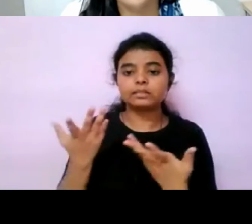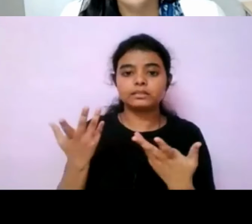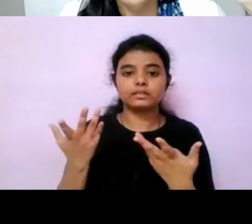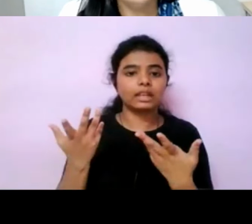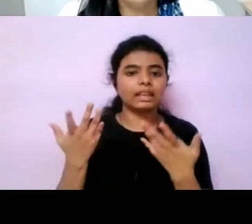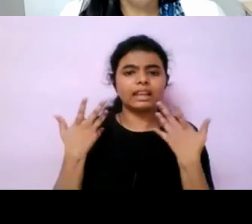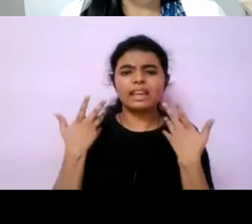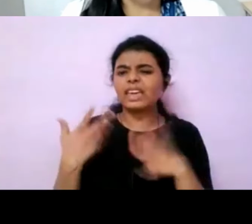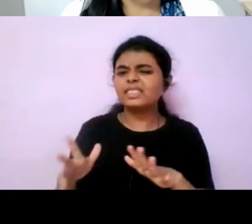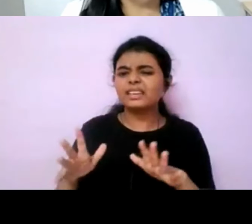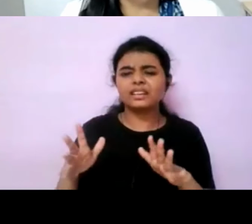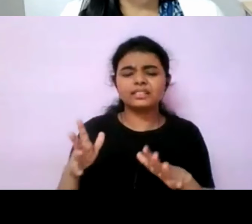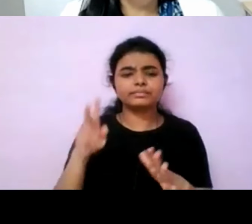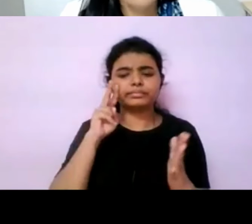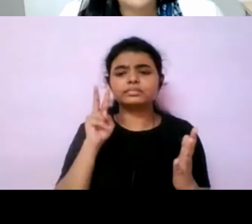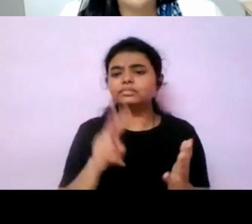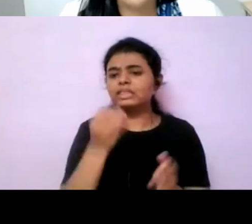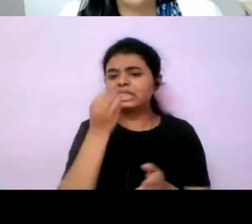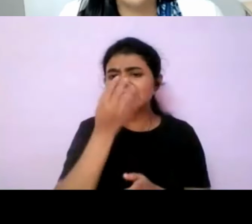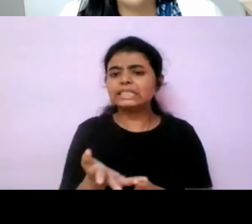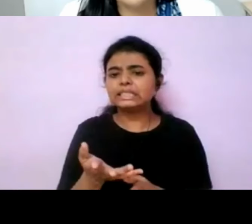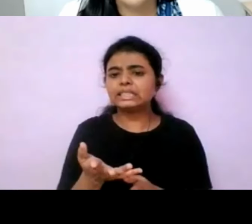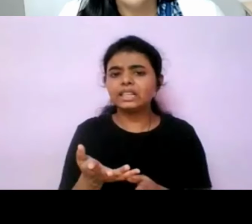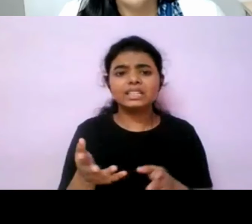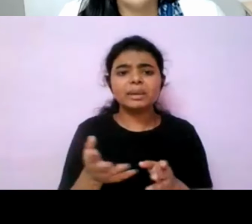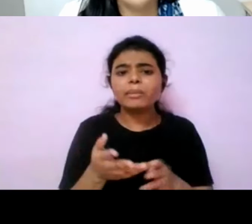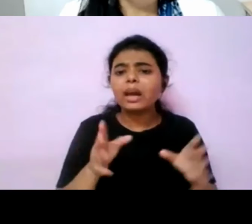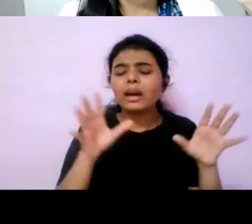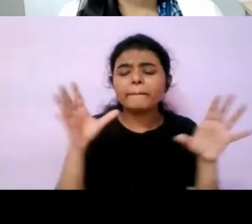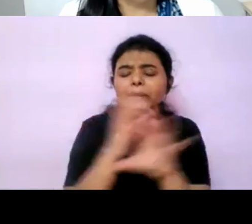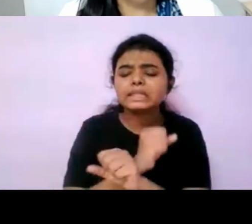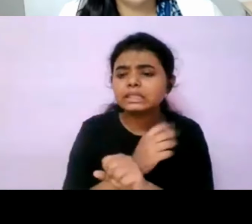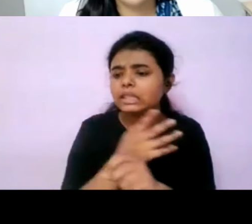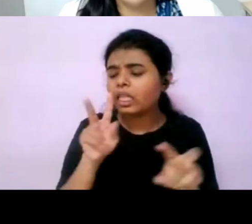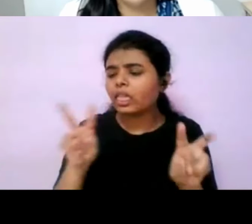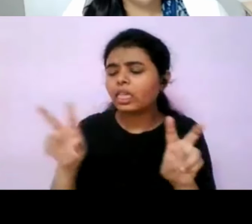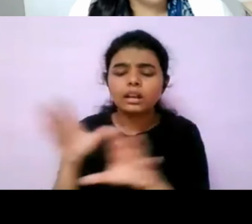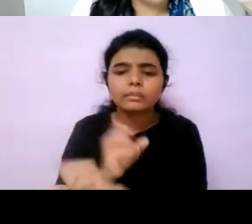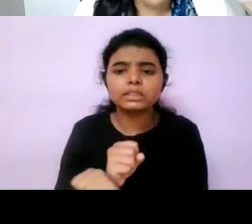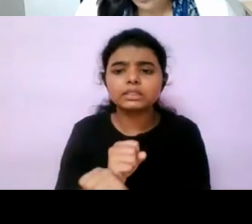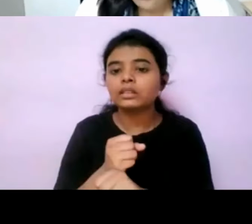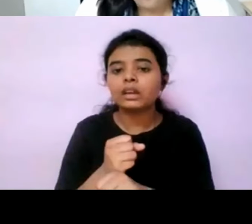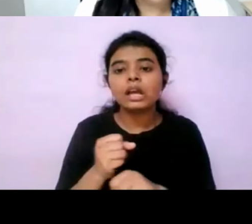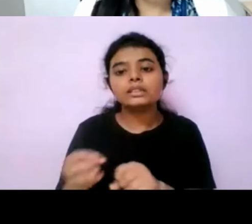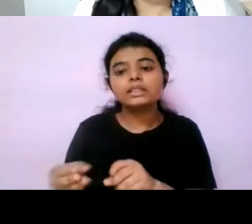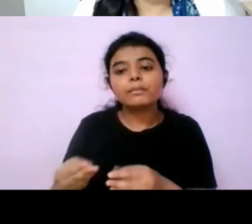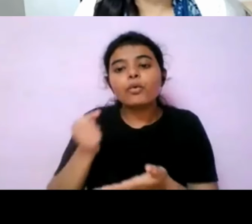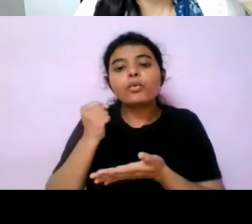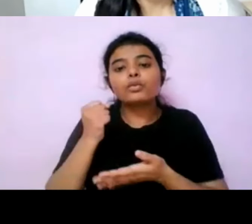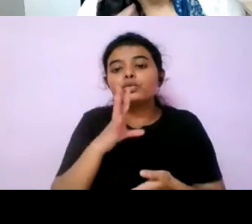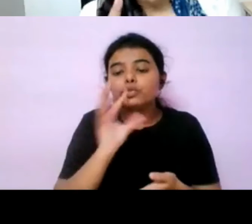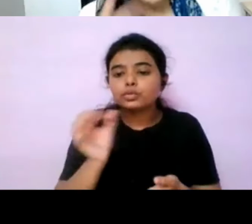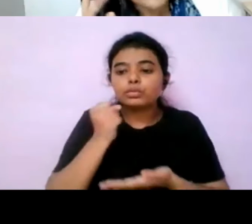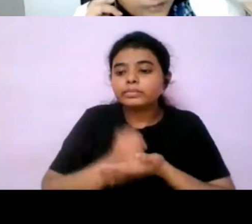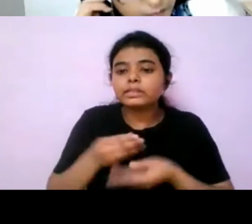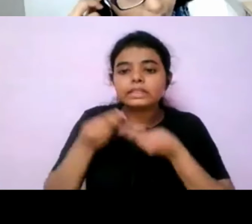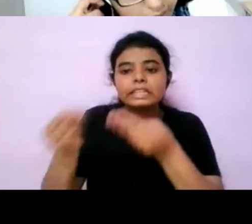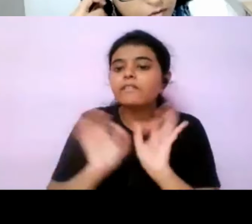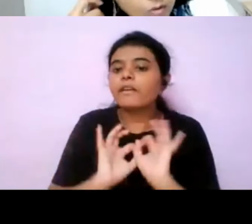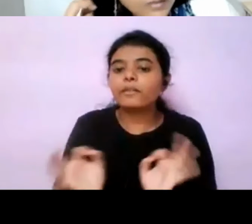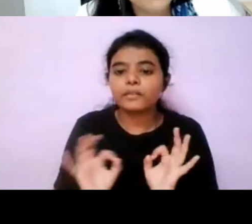overlook. And so when they are invisibilized, even their rights are denied to them. With that,